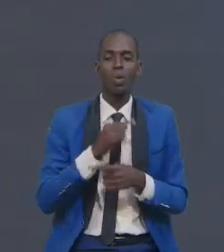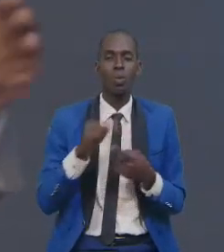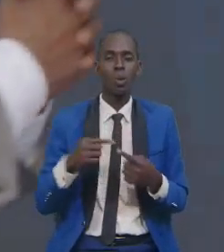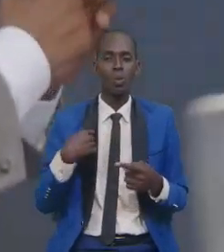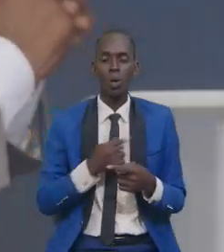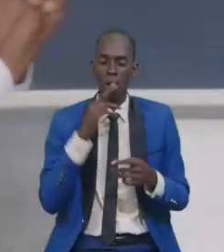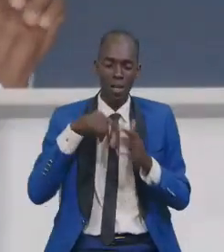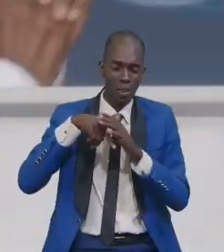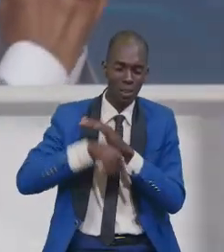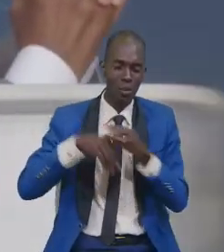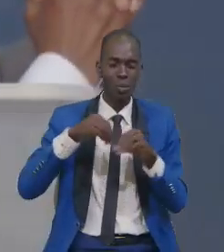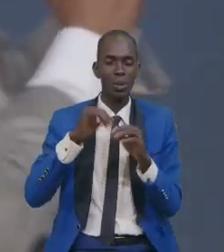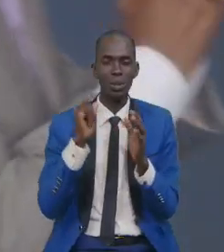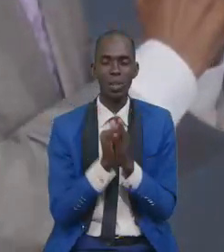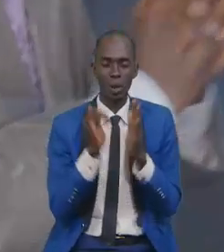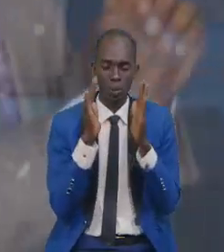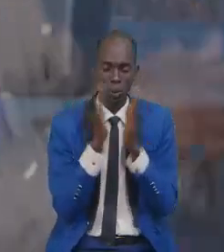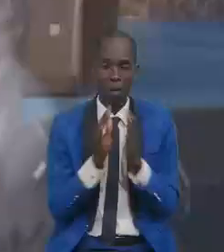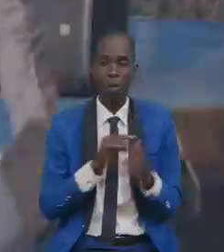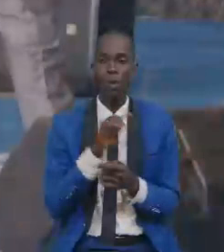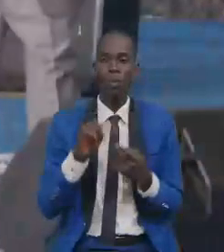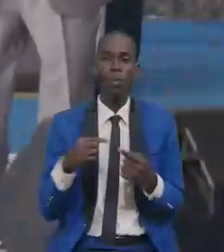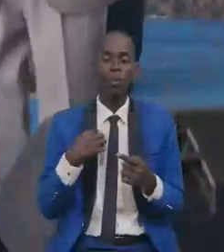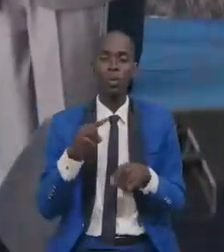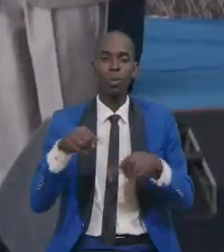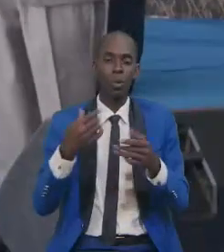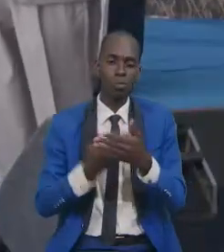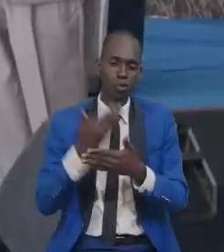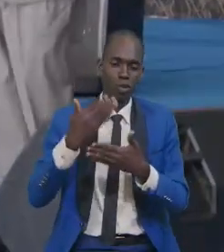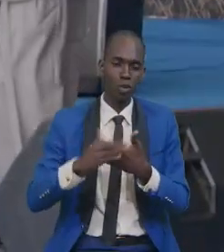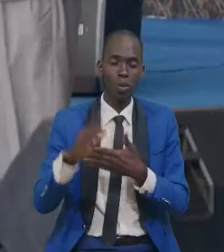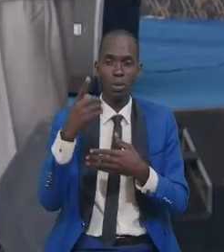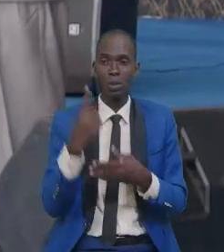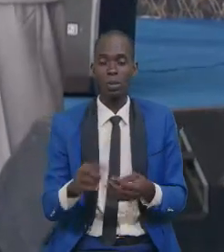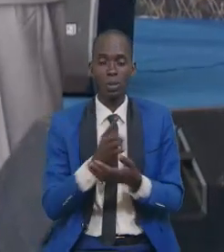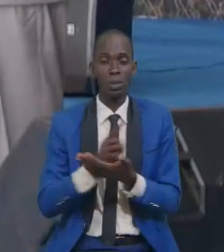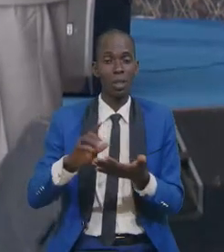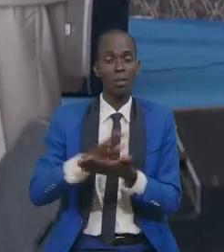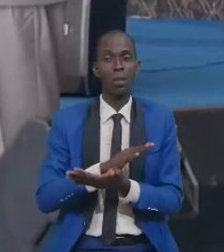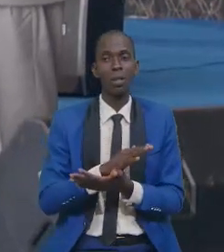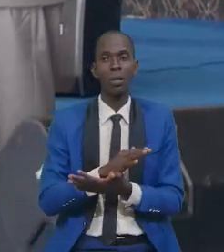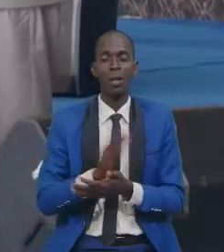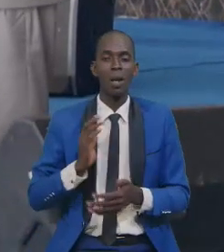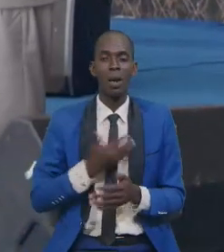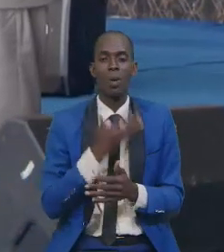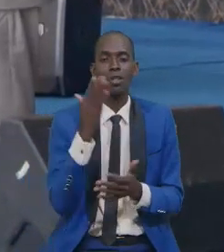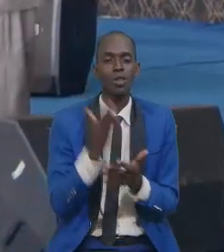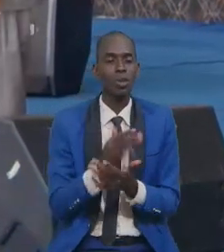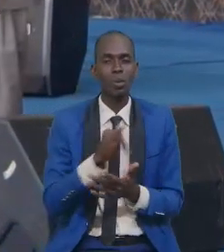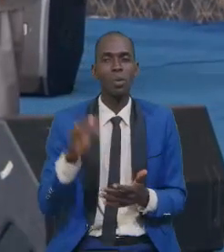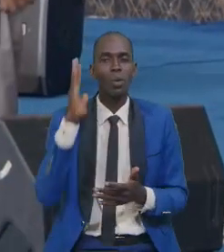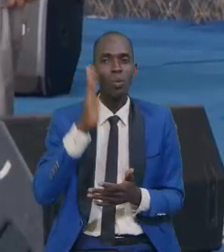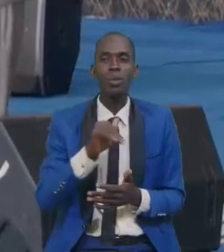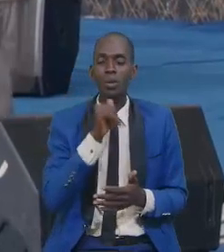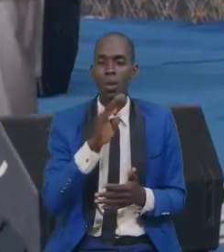that prayer, and when we go beyond the supernatural our stopping will not be as